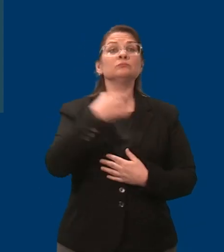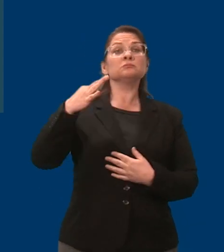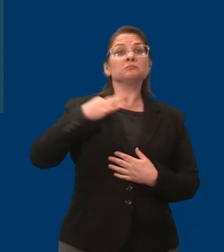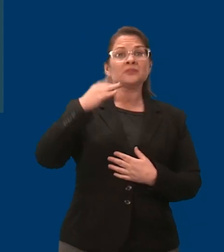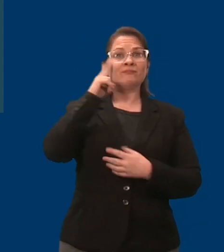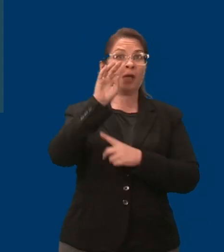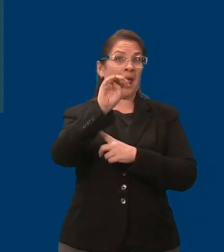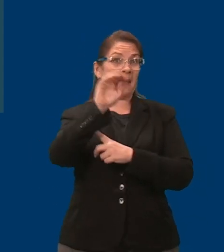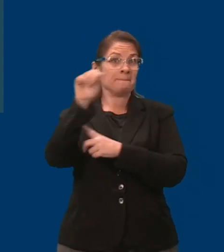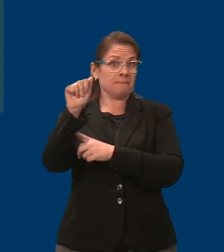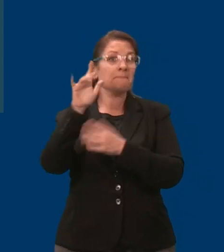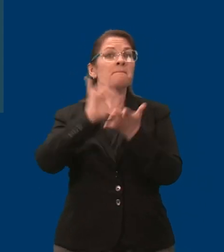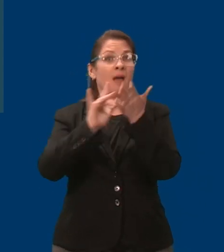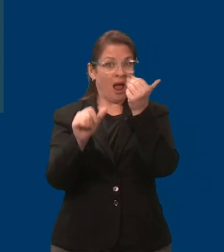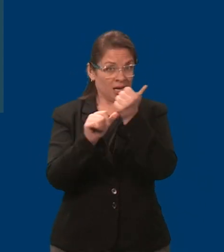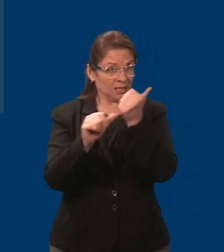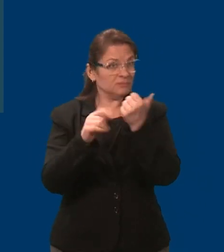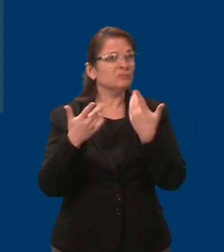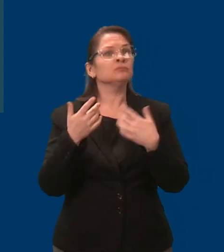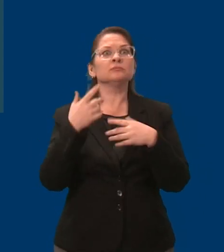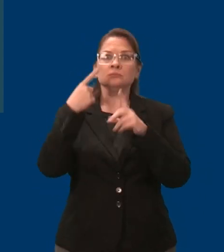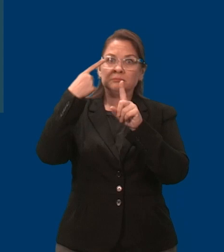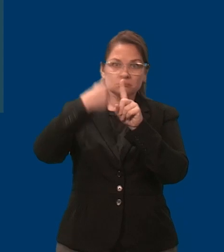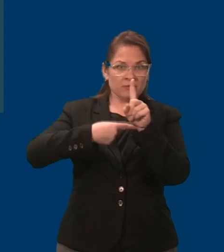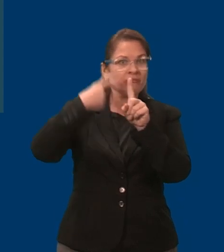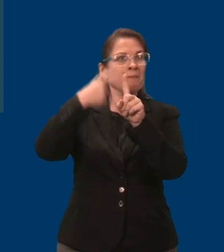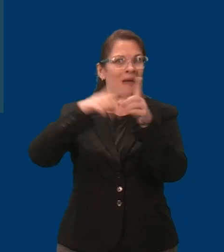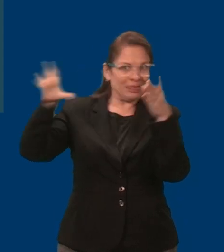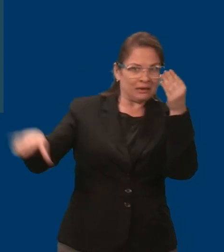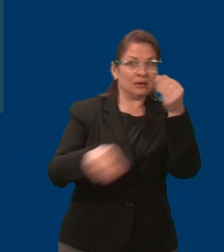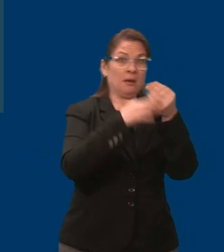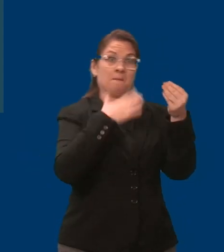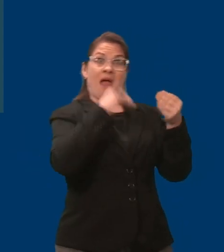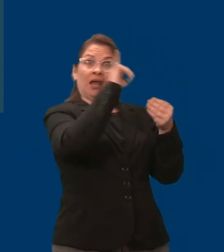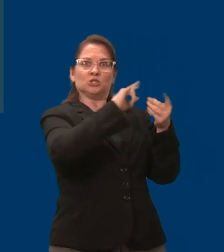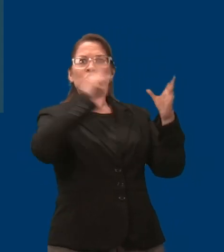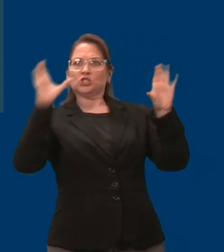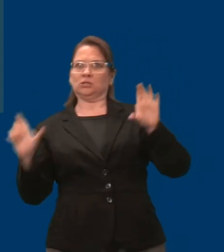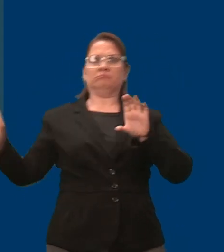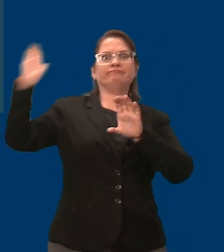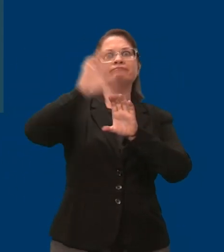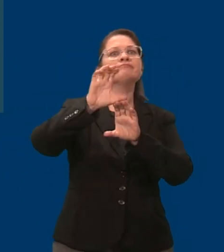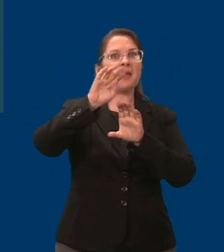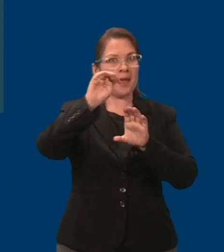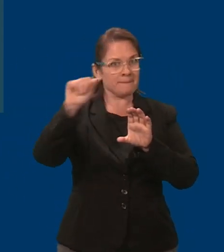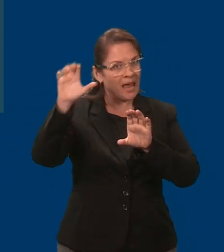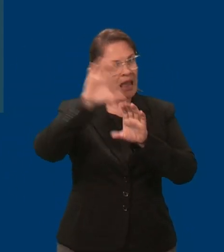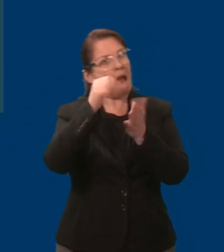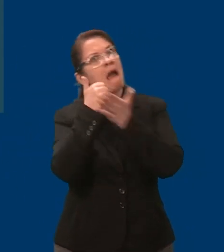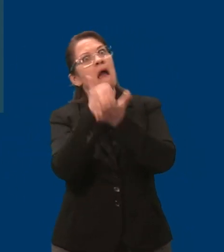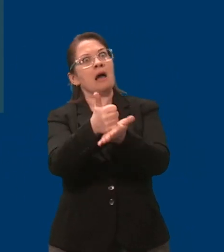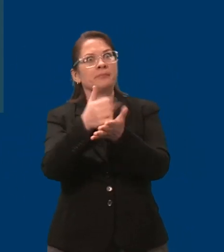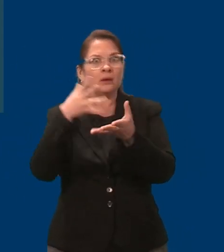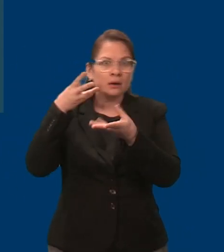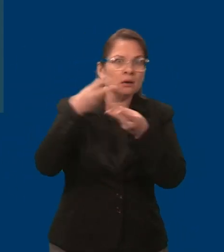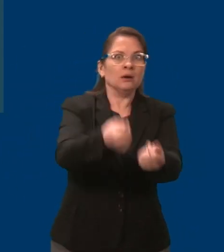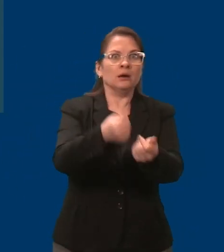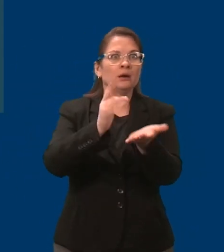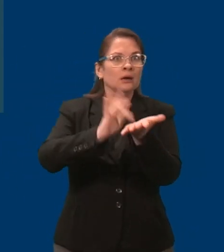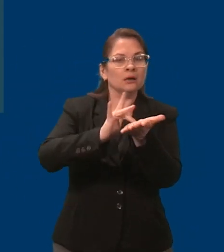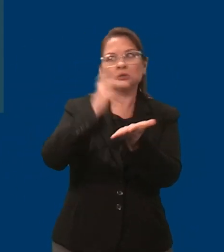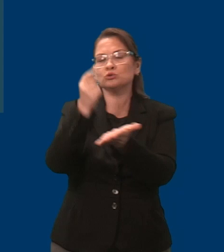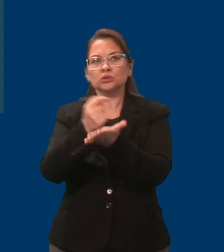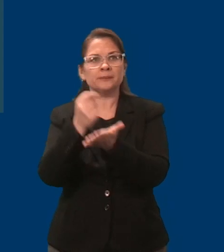yearly income so that we can have a secondary insurance to help us out when our primary insurance denies Leo's recommended treatment